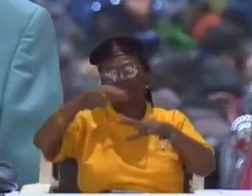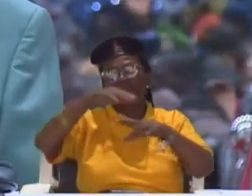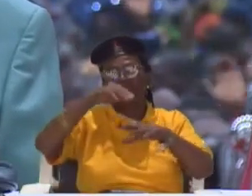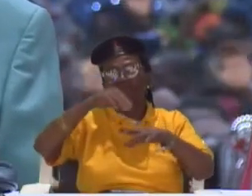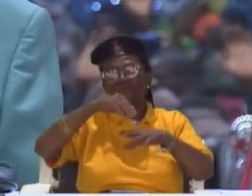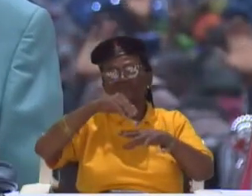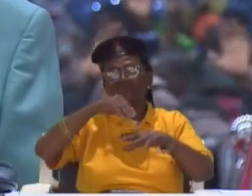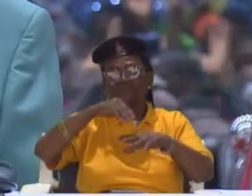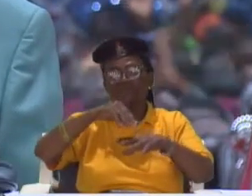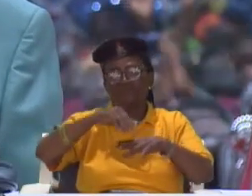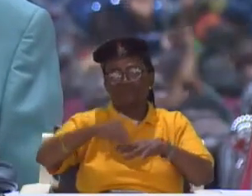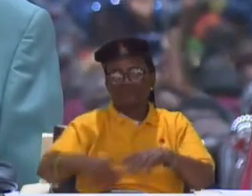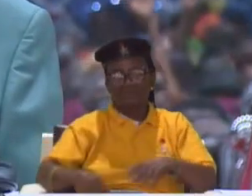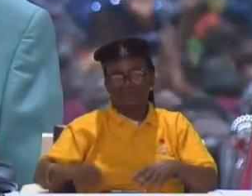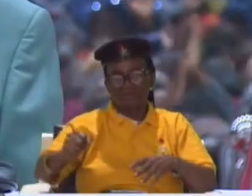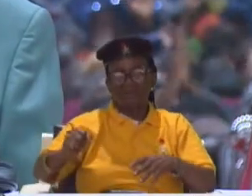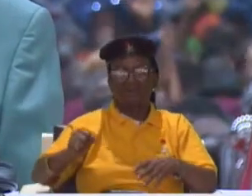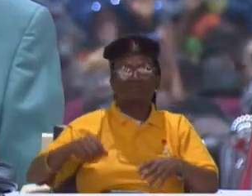right now,